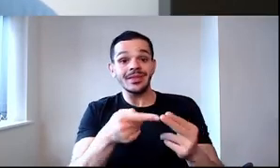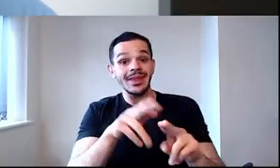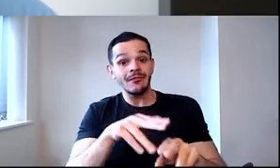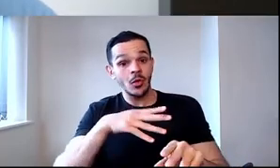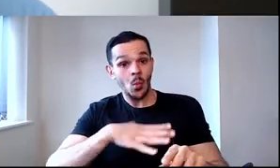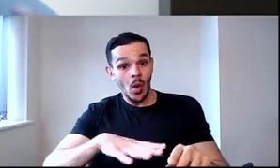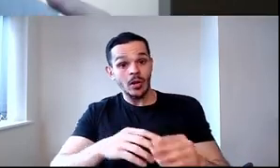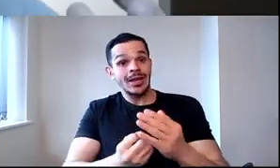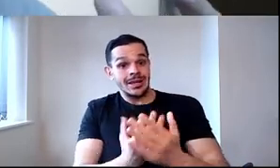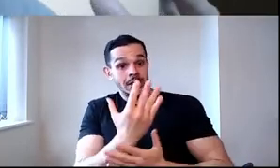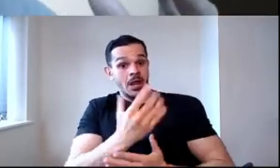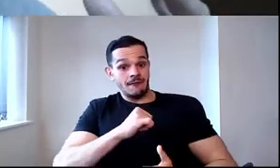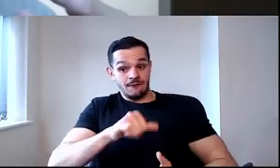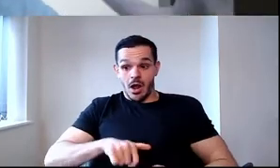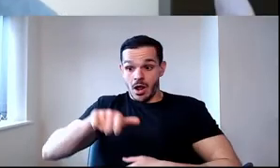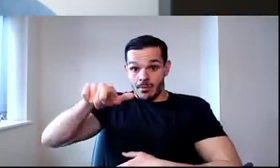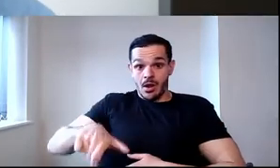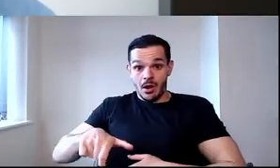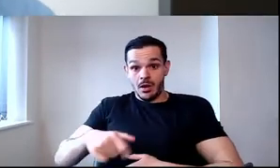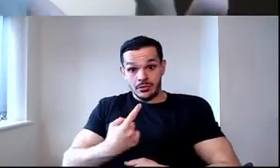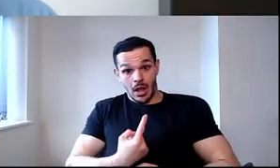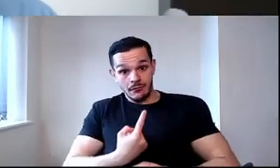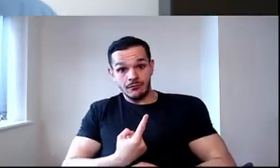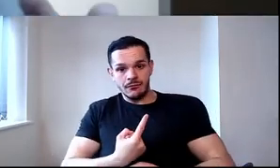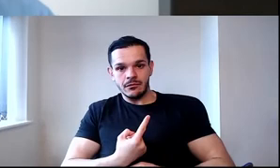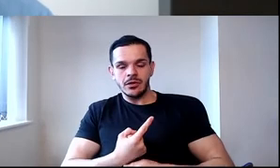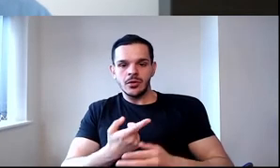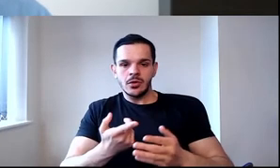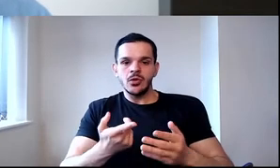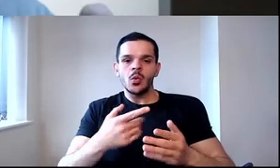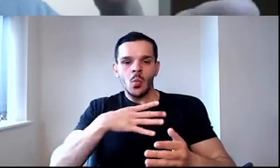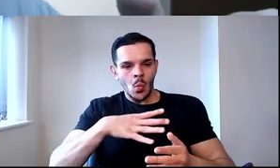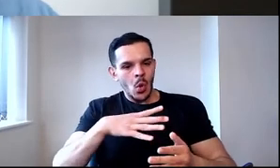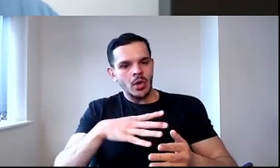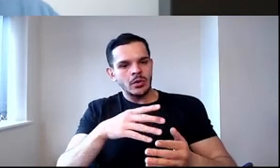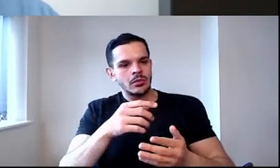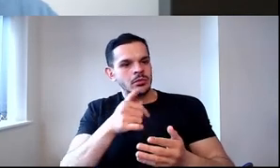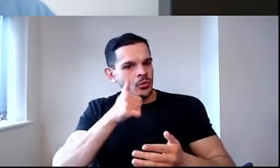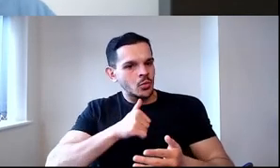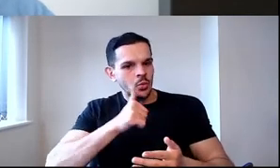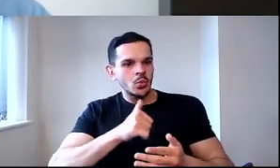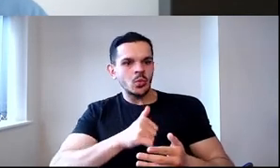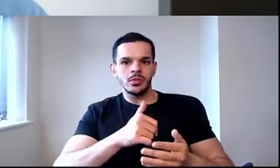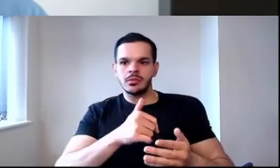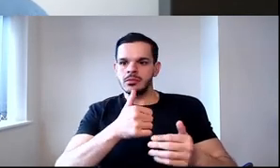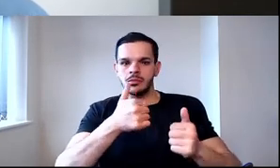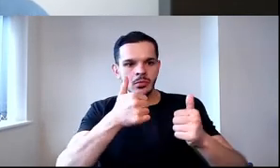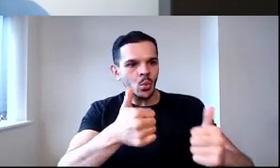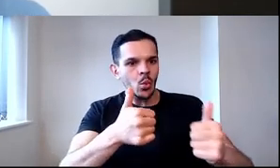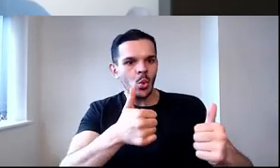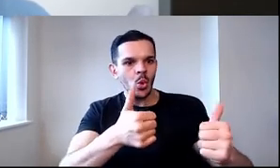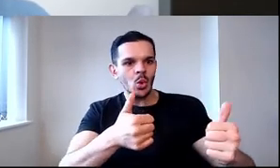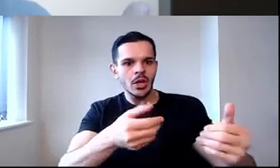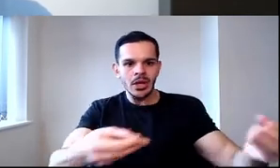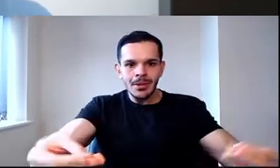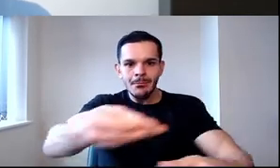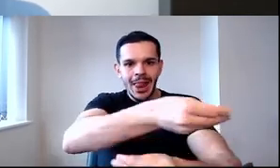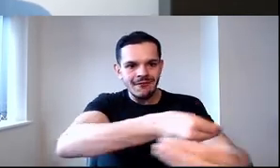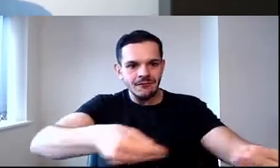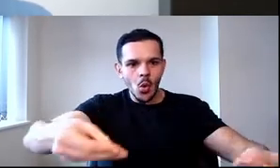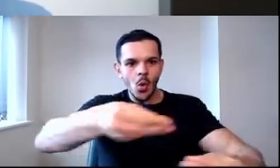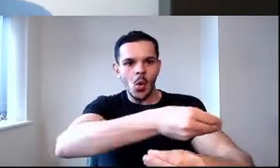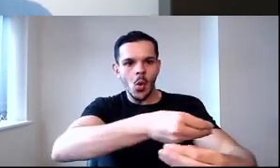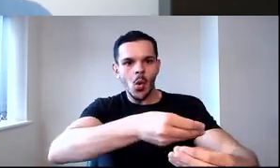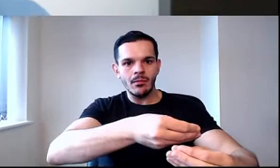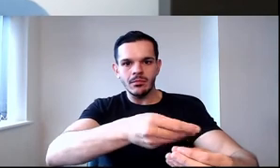farmer of a platform. You want to be, as a yield farmer, you want to be using platforms that are